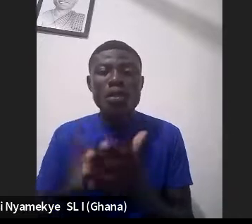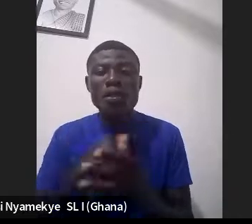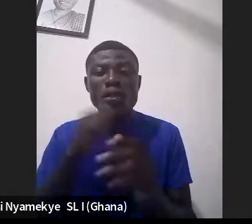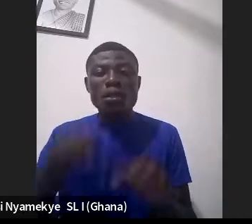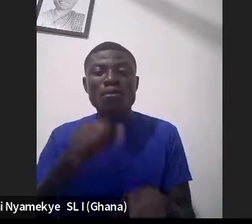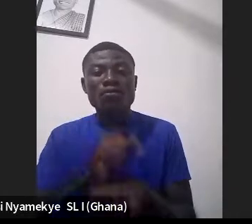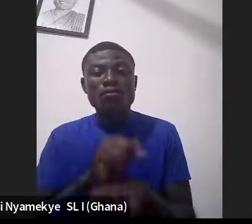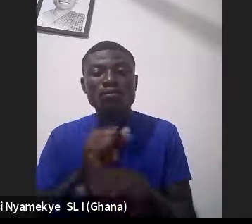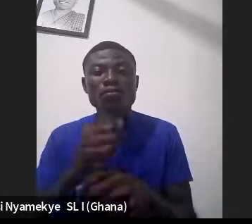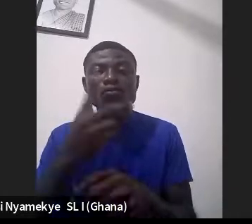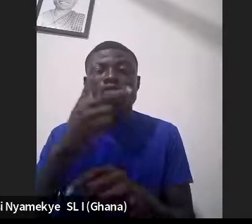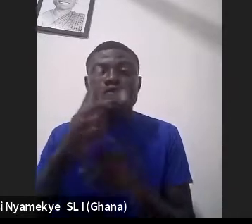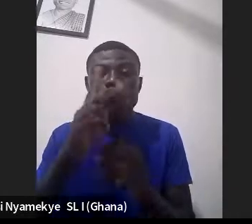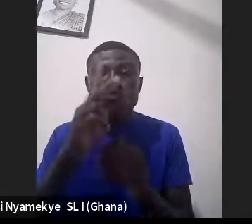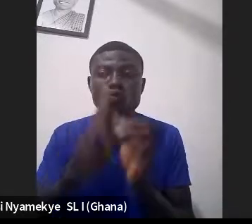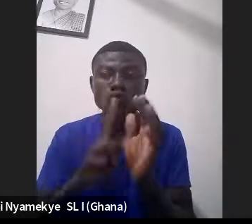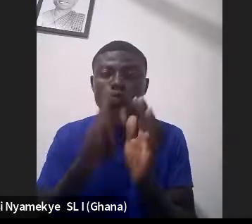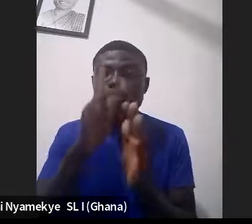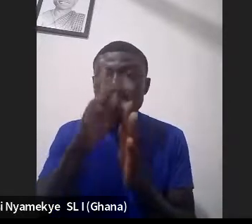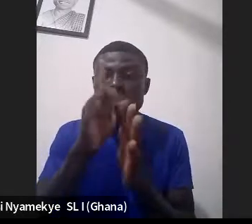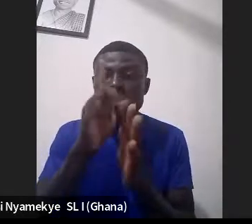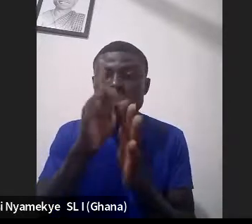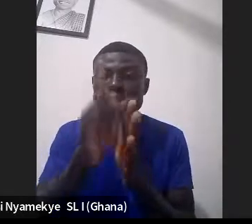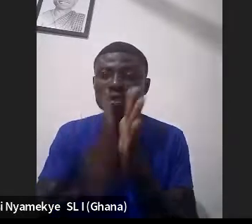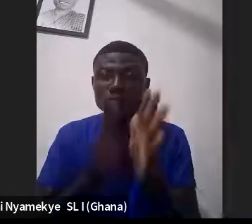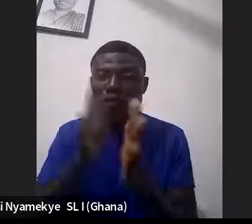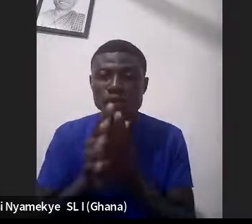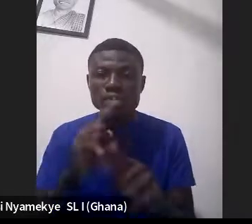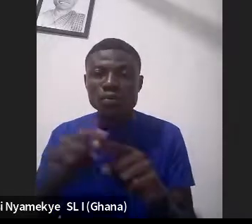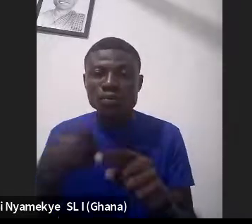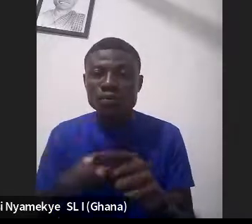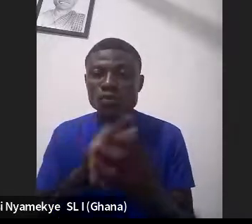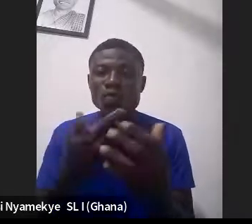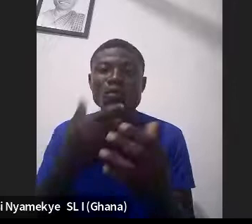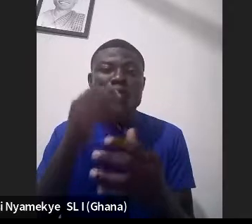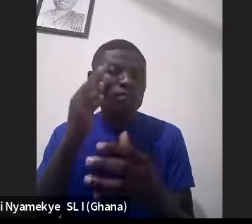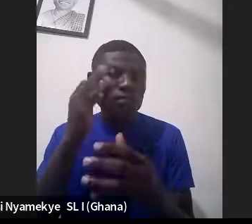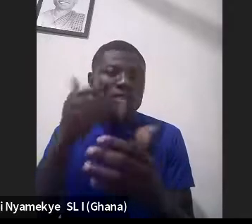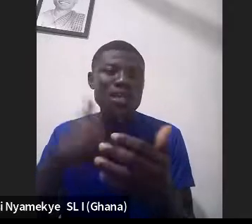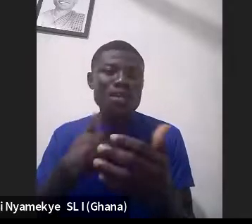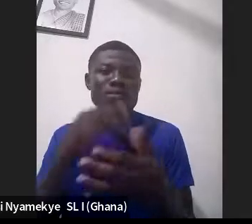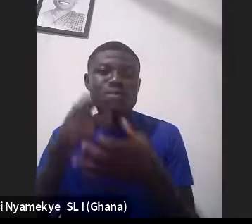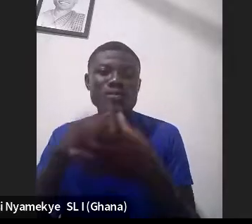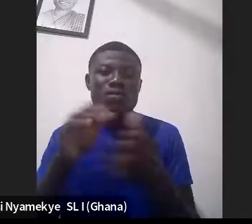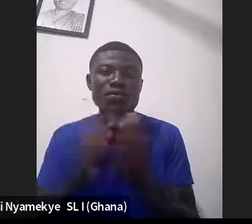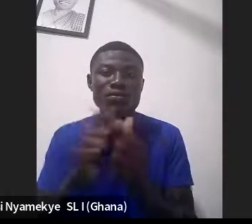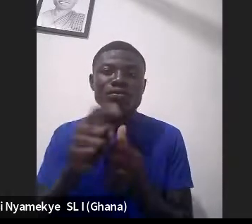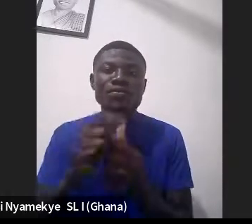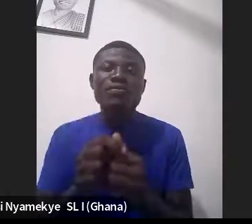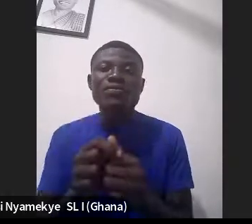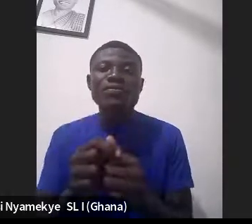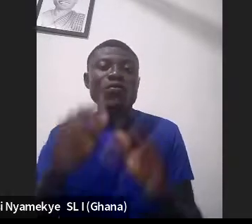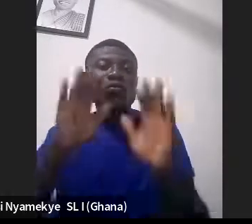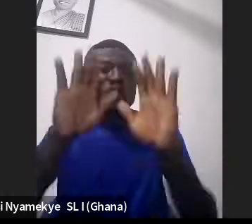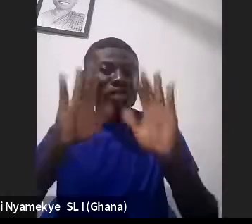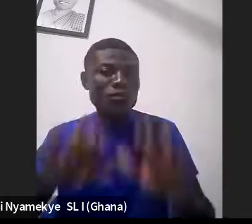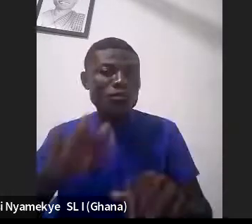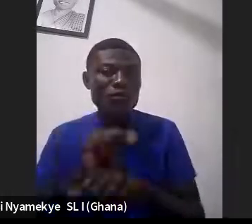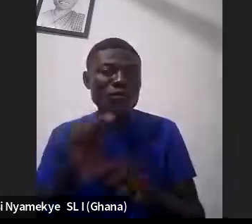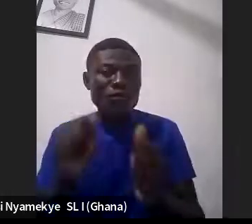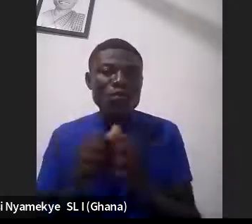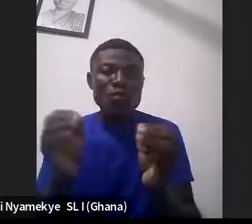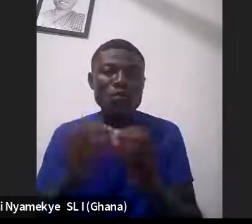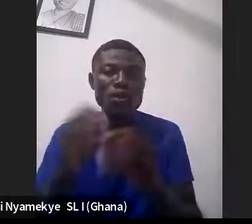or 3, but we look forward to having a conversation with you again. It's been amazing. A lot of the times